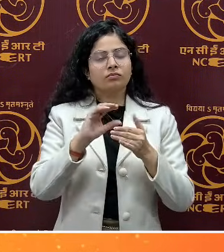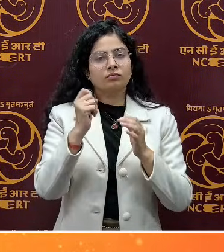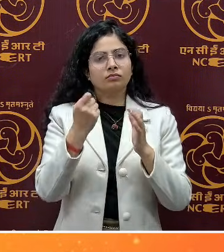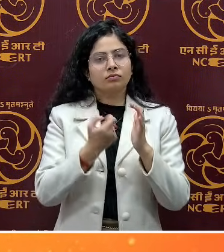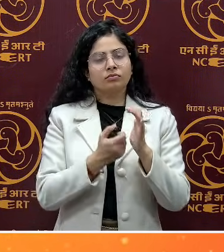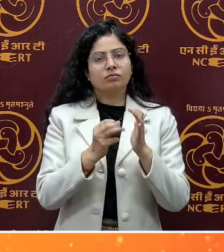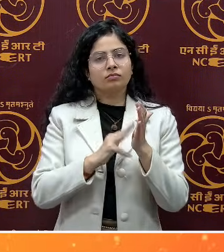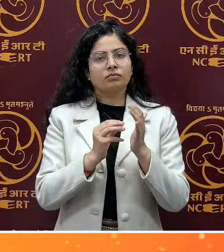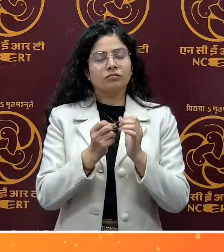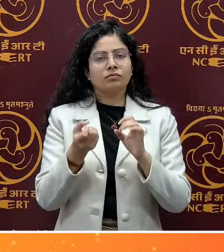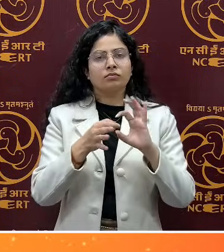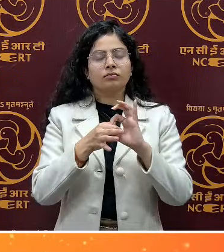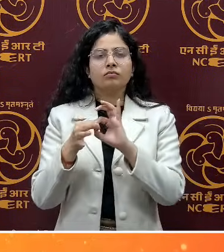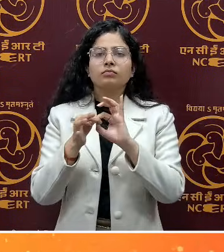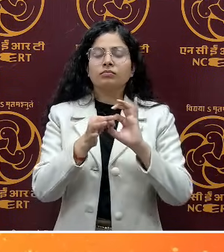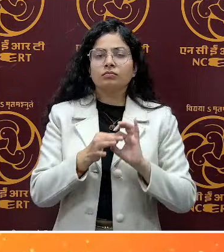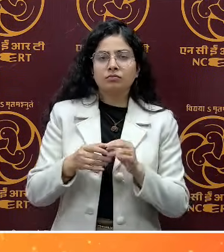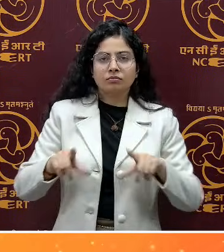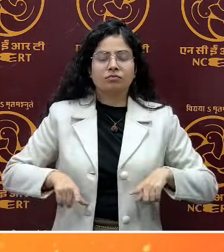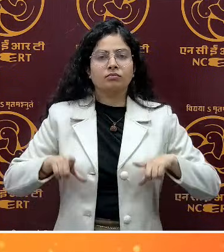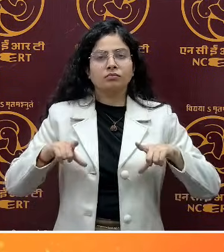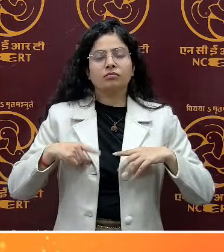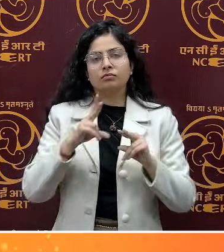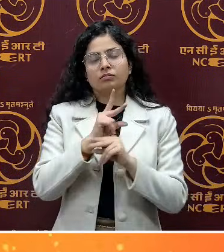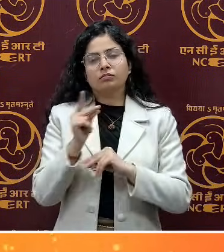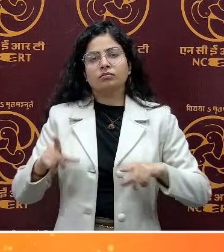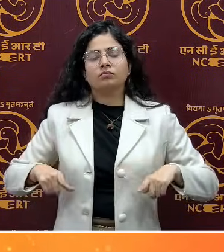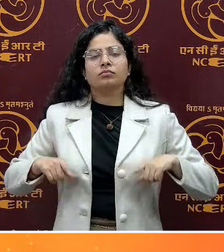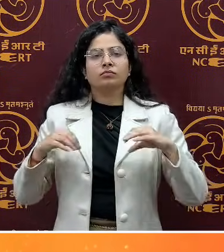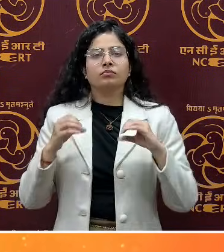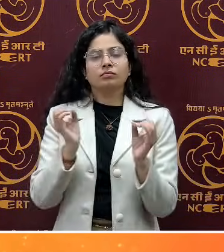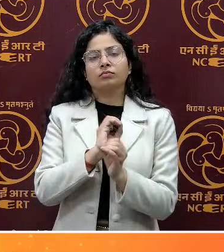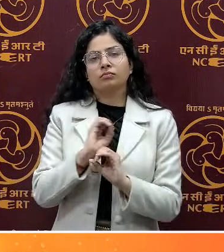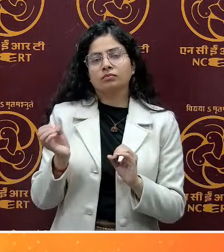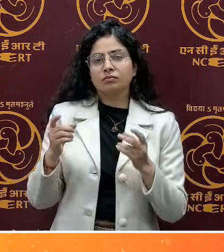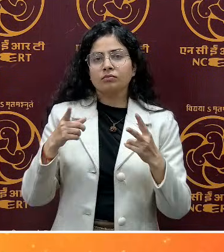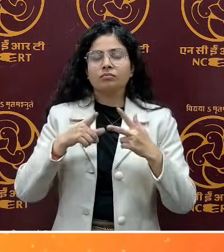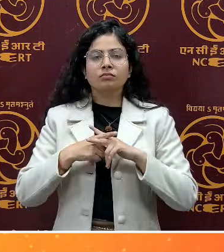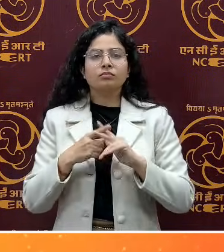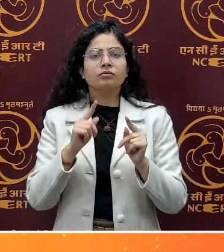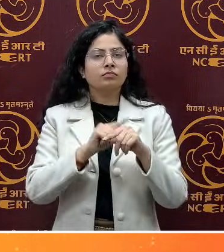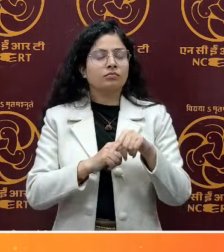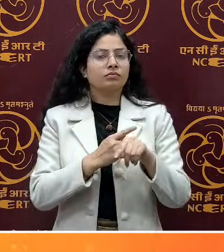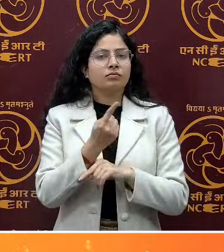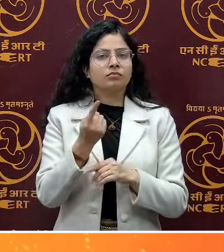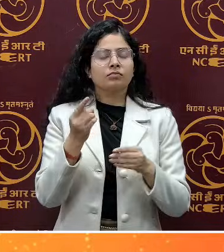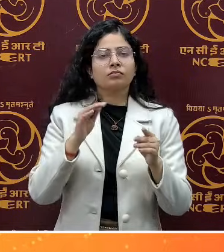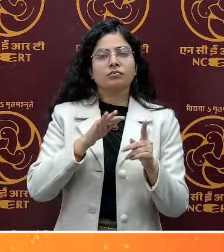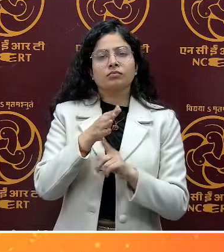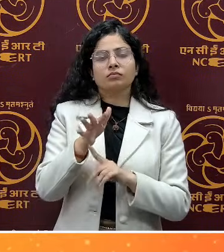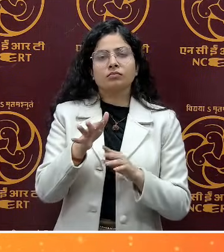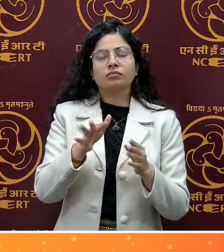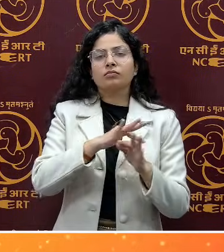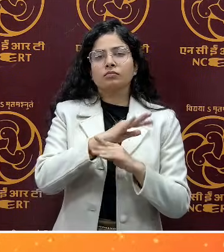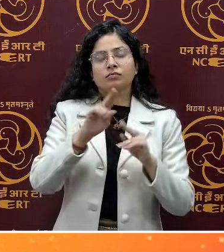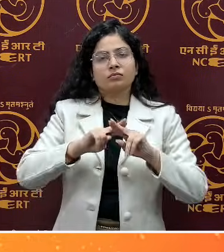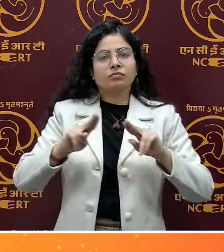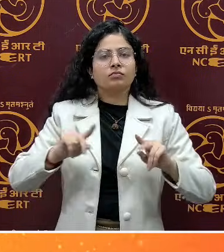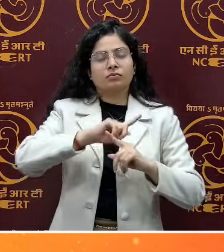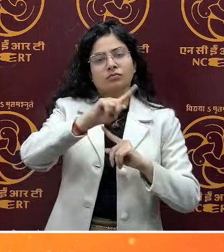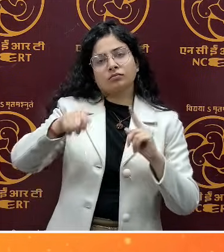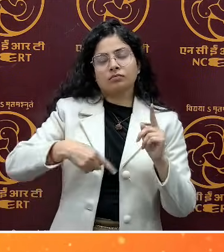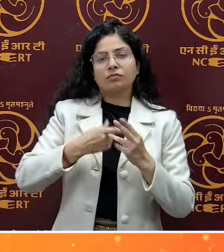interconnected relationships amongst living and non-living components, and disturbing one part affects the whole system. That's why I